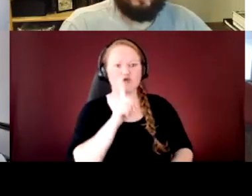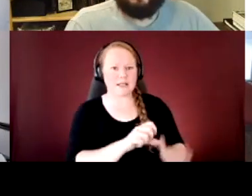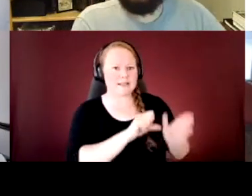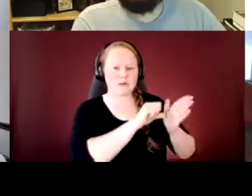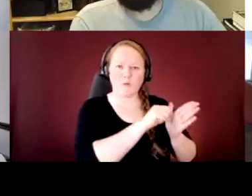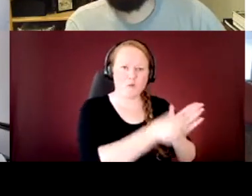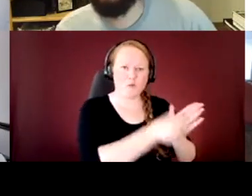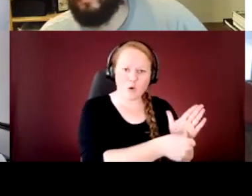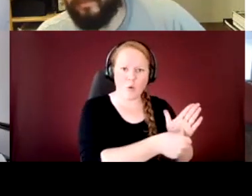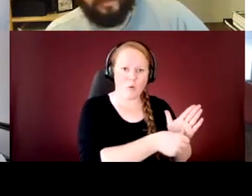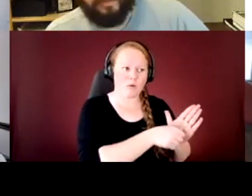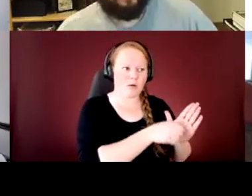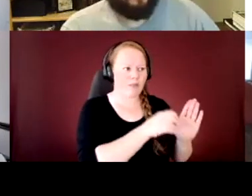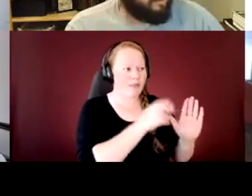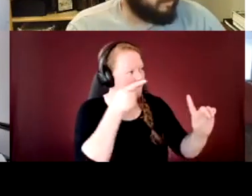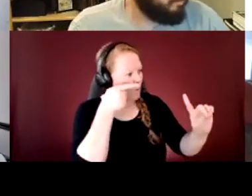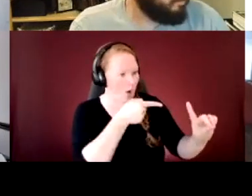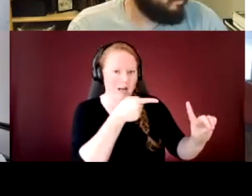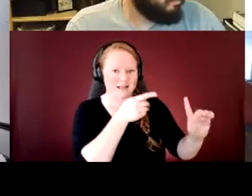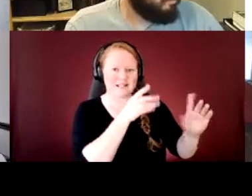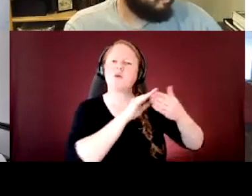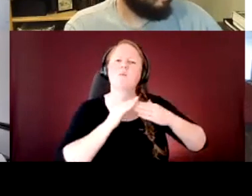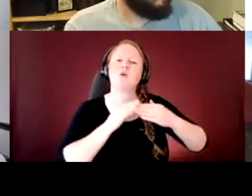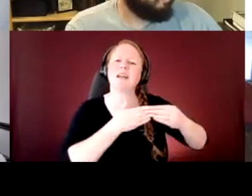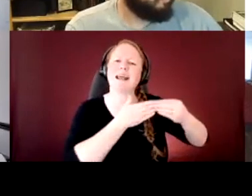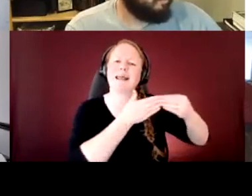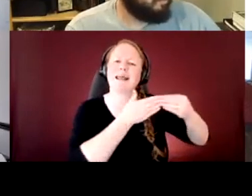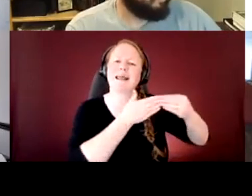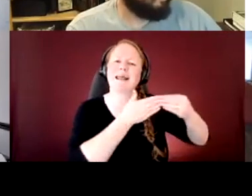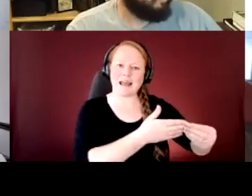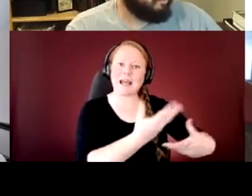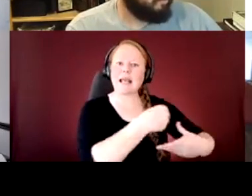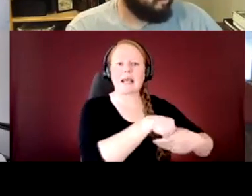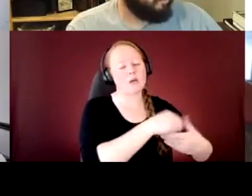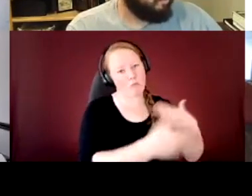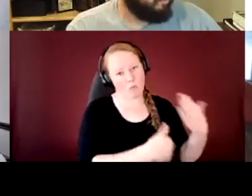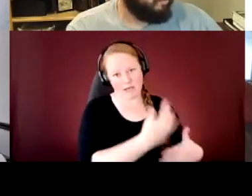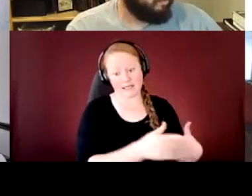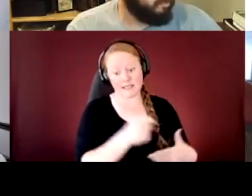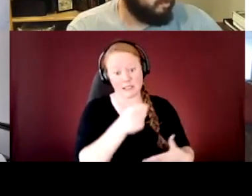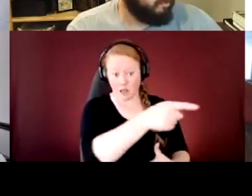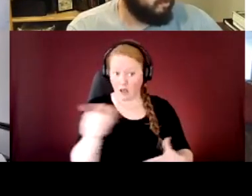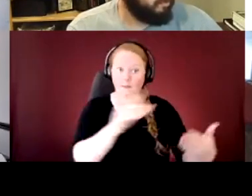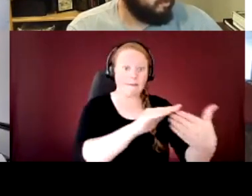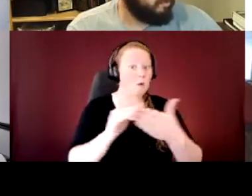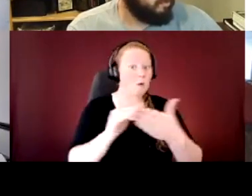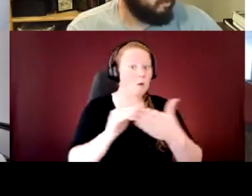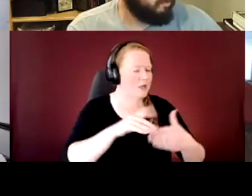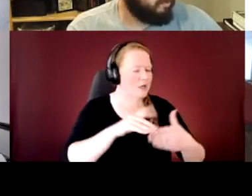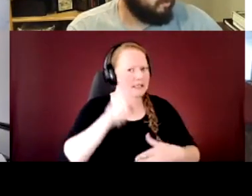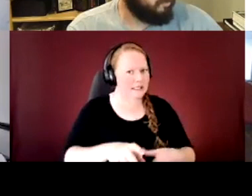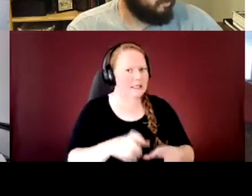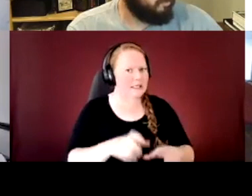this was a community-led engagement process, and the community will have to stay engaged to see